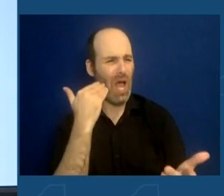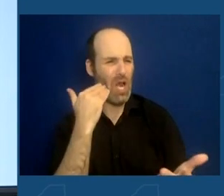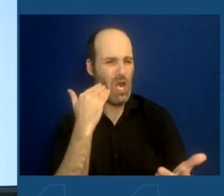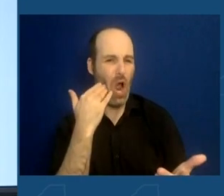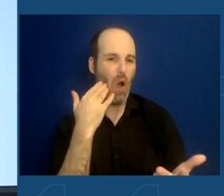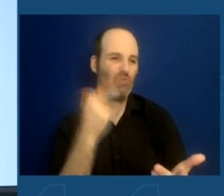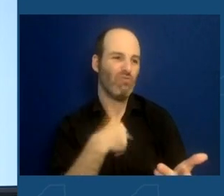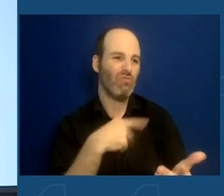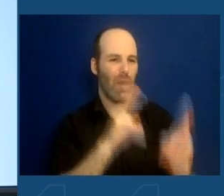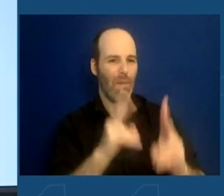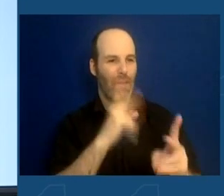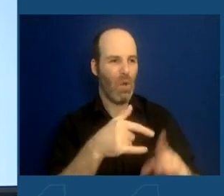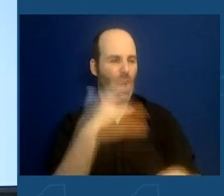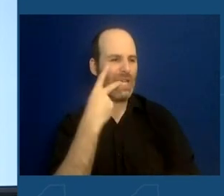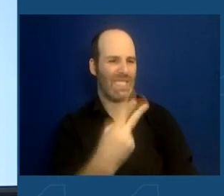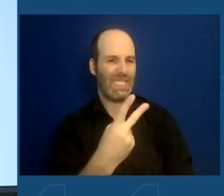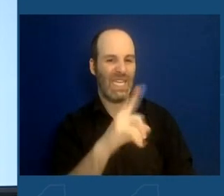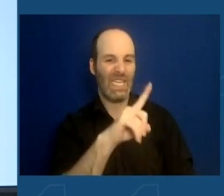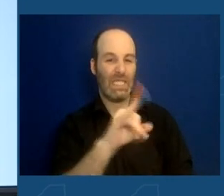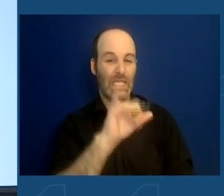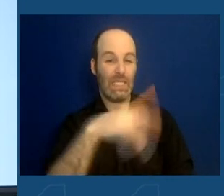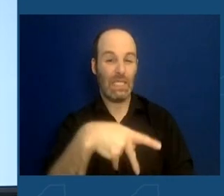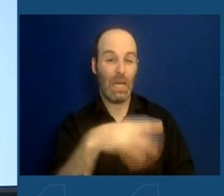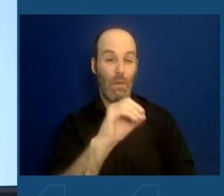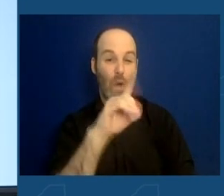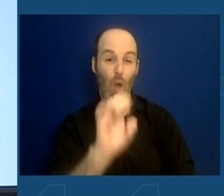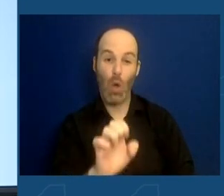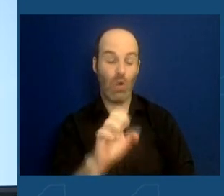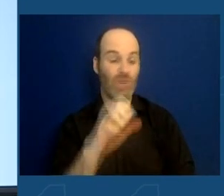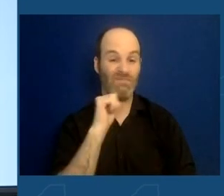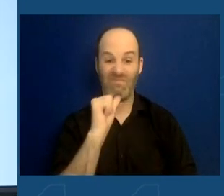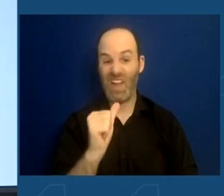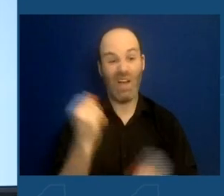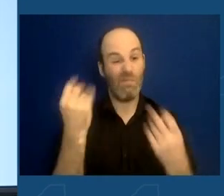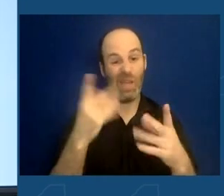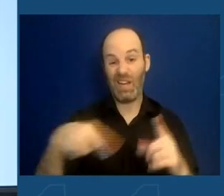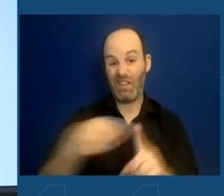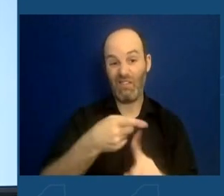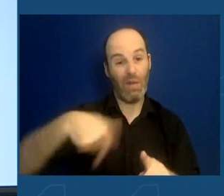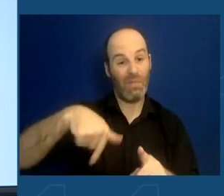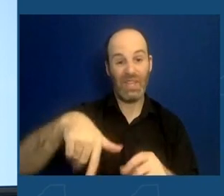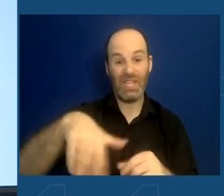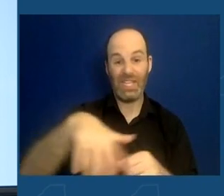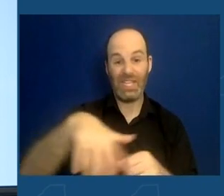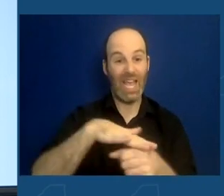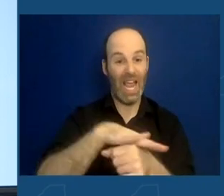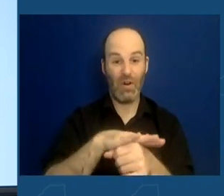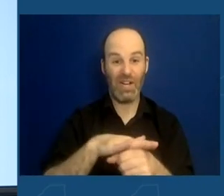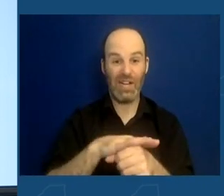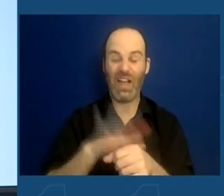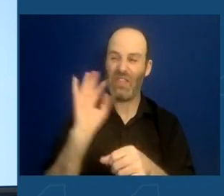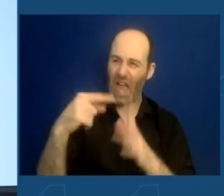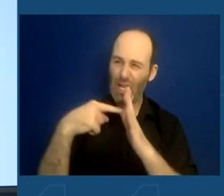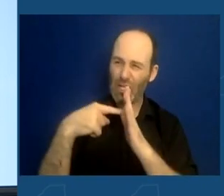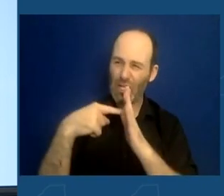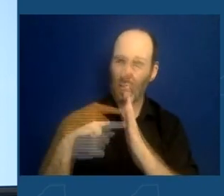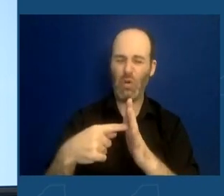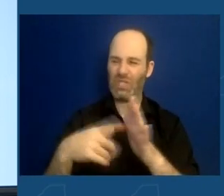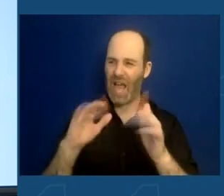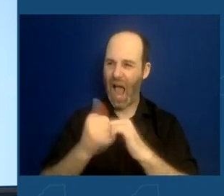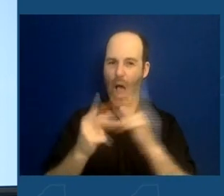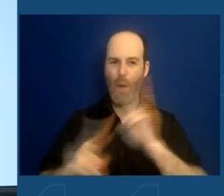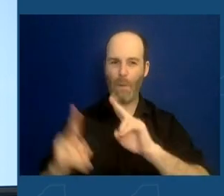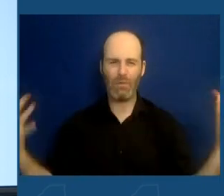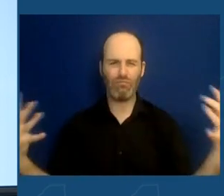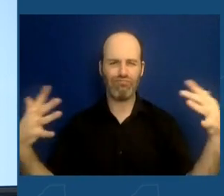see their zip code. There's not a lot of 13126s. So that really speaks to the synergy, the chemistry, the growth that's